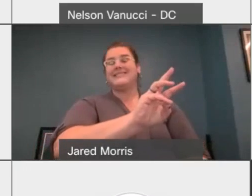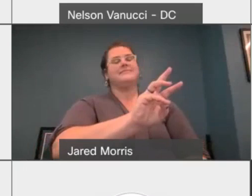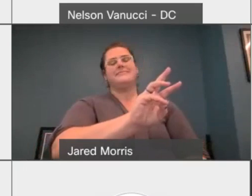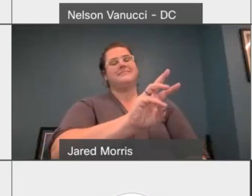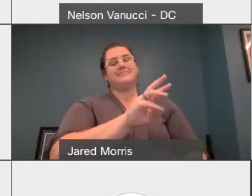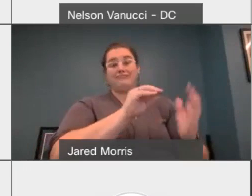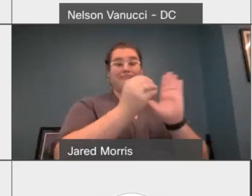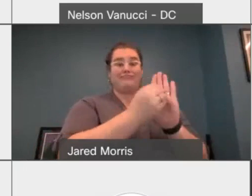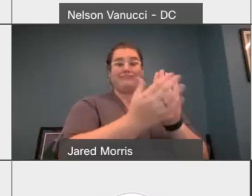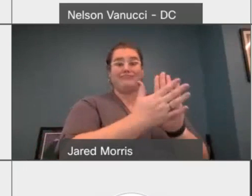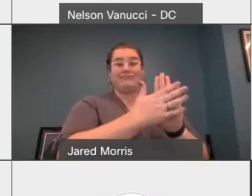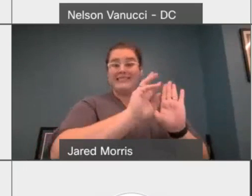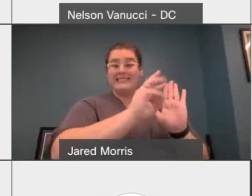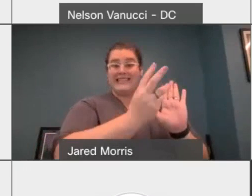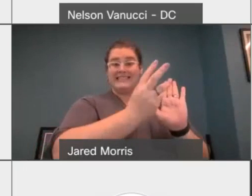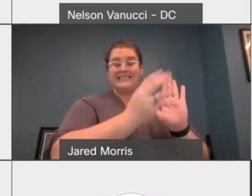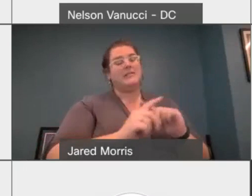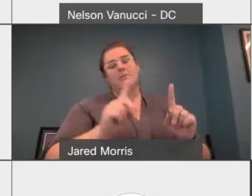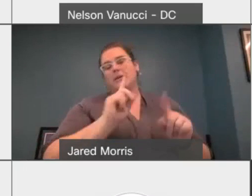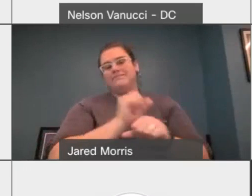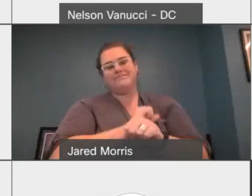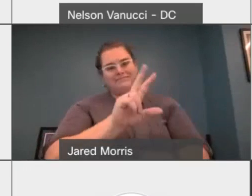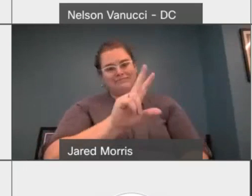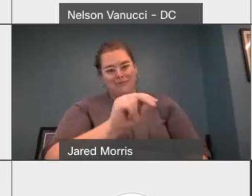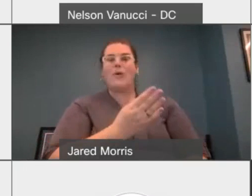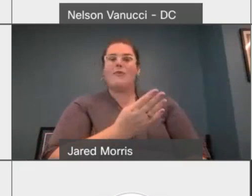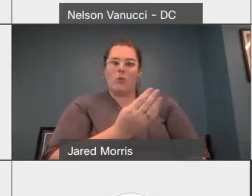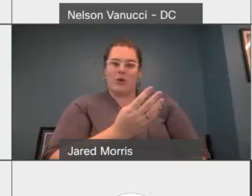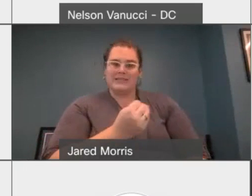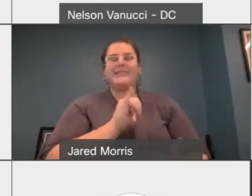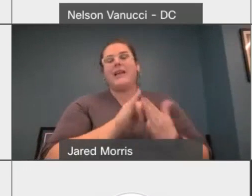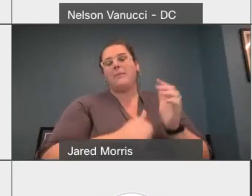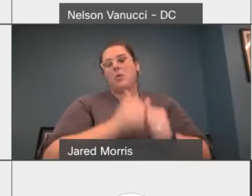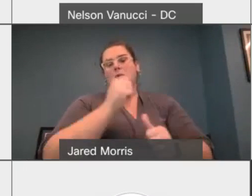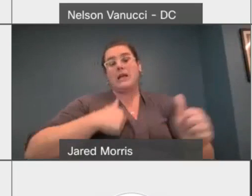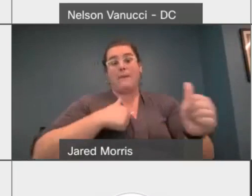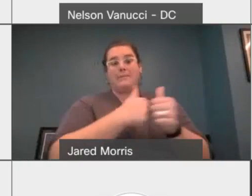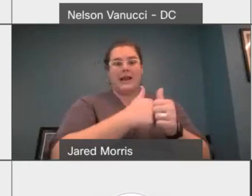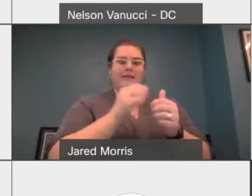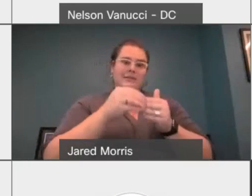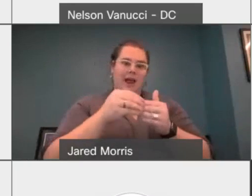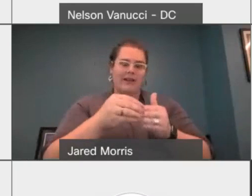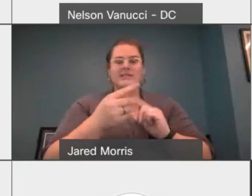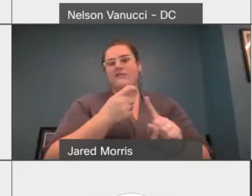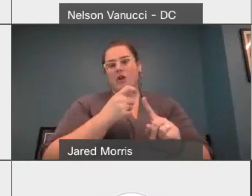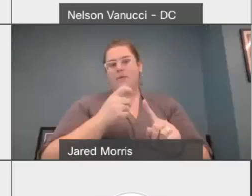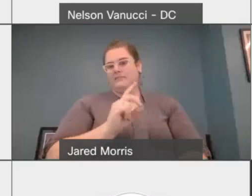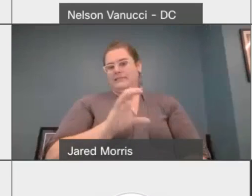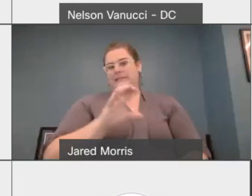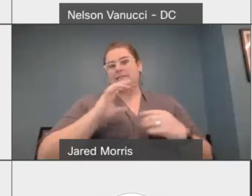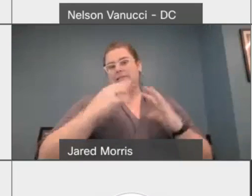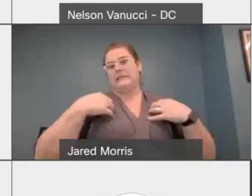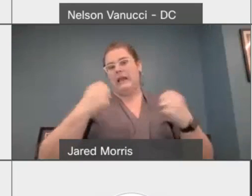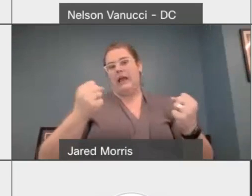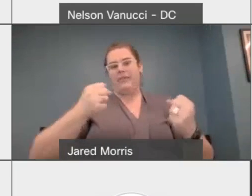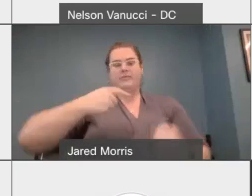that it posted on the 14th, and it is the most up-to-date guidance that DC Health is providing. So the changes are